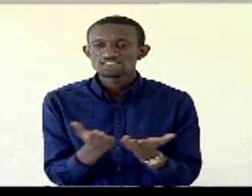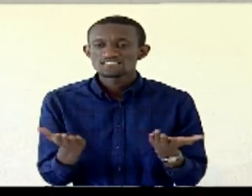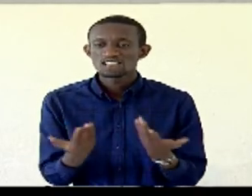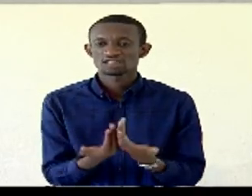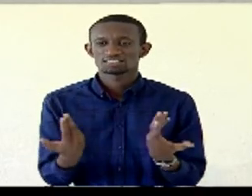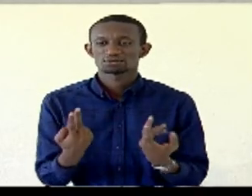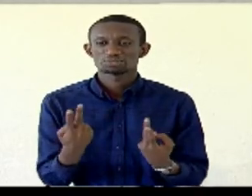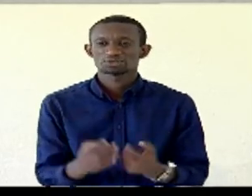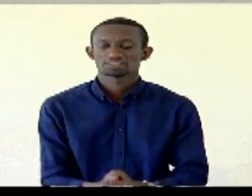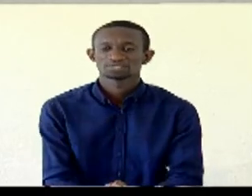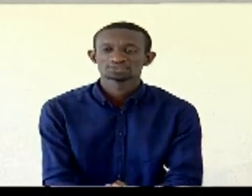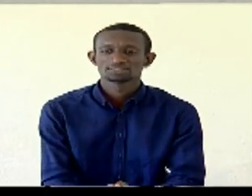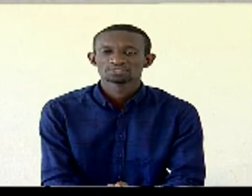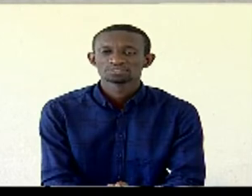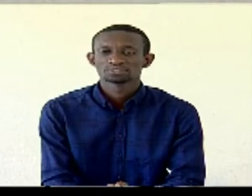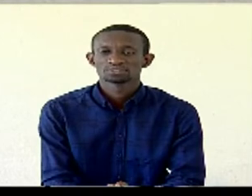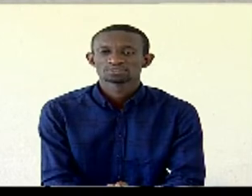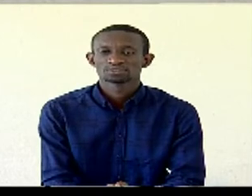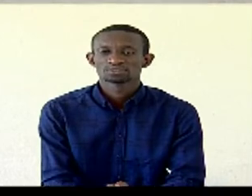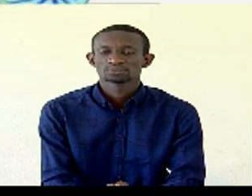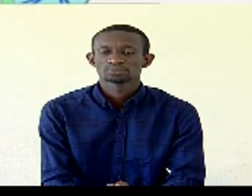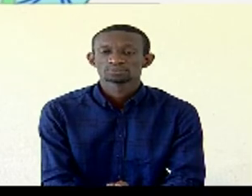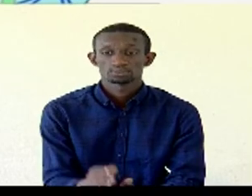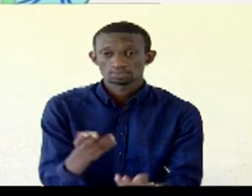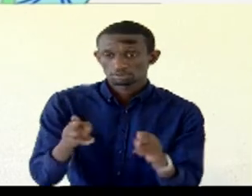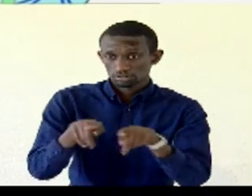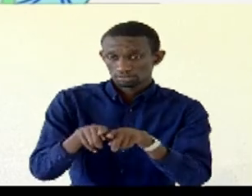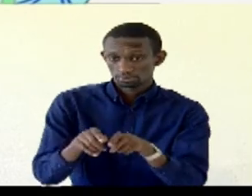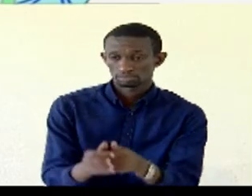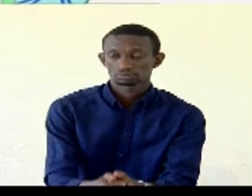So, could it be this?